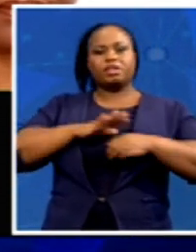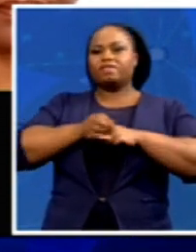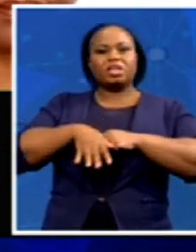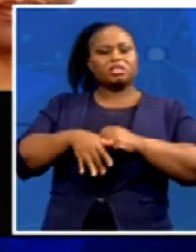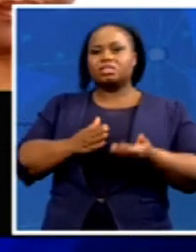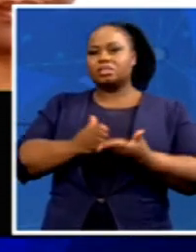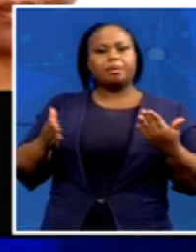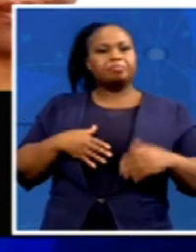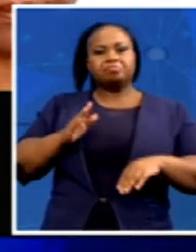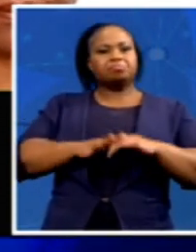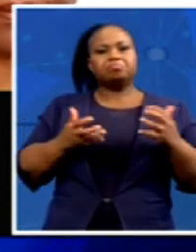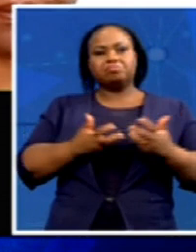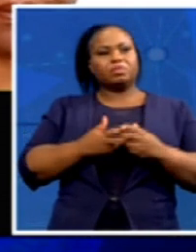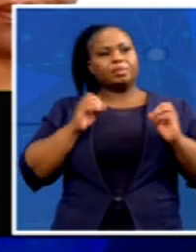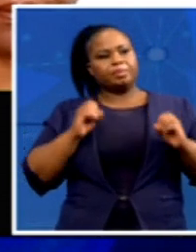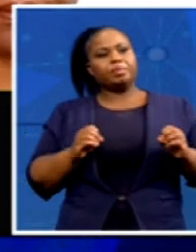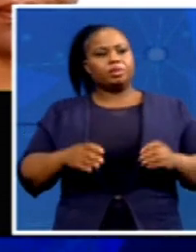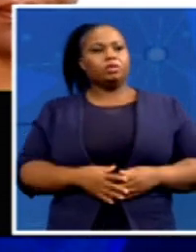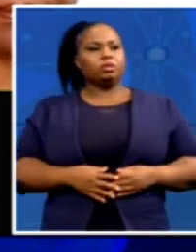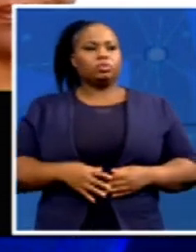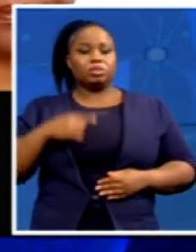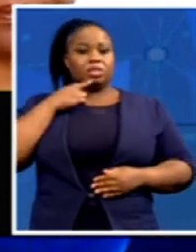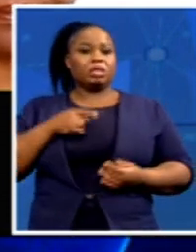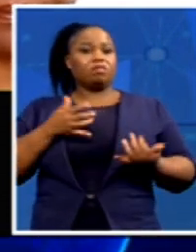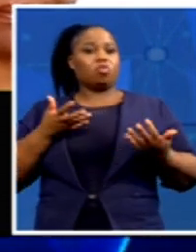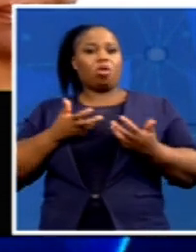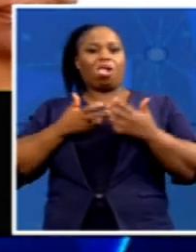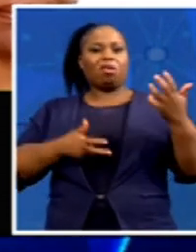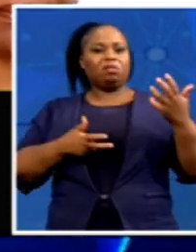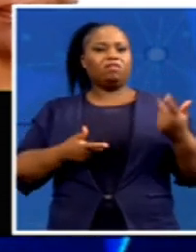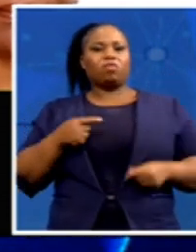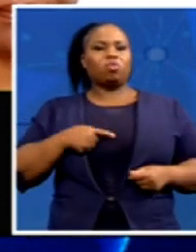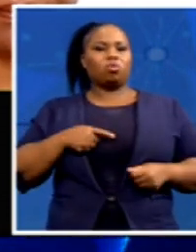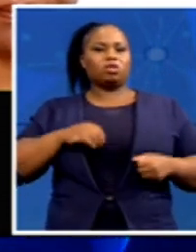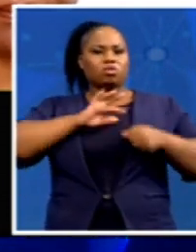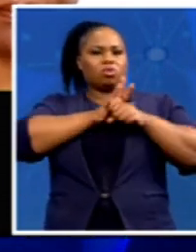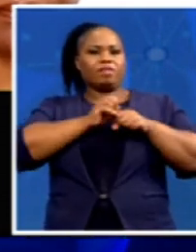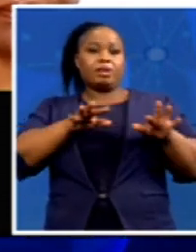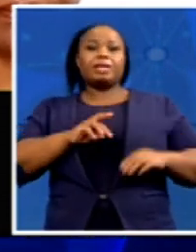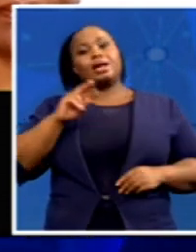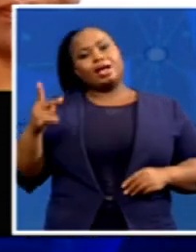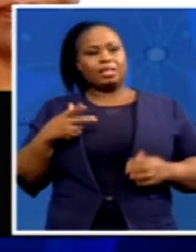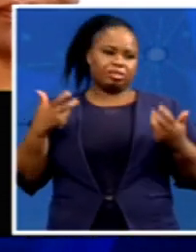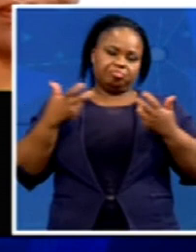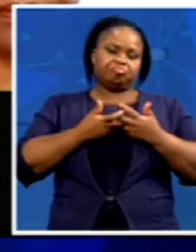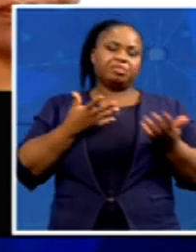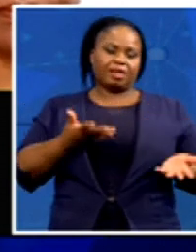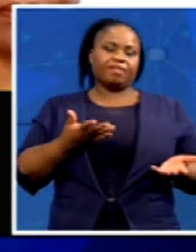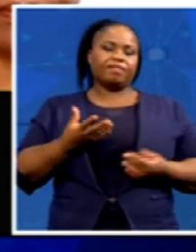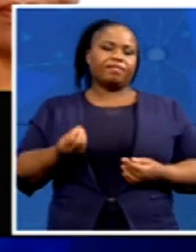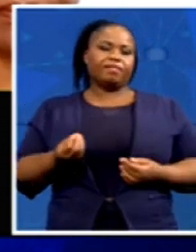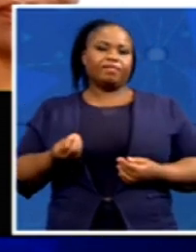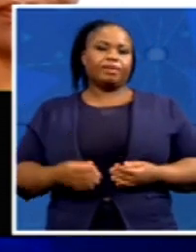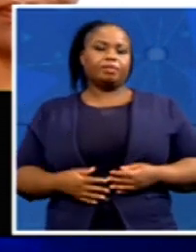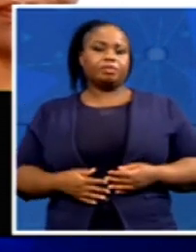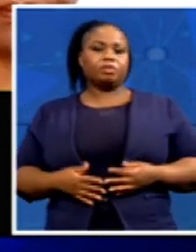trajectory of the epidemic, excuse me, and some do have a significant impact, like the Delta variant and the Beta variant that was reported